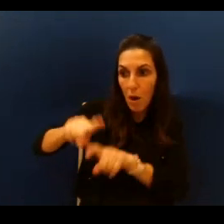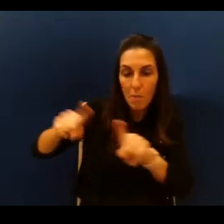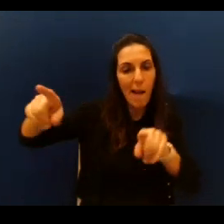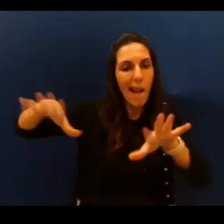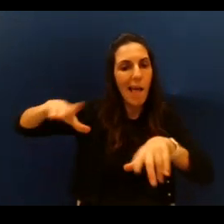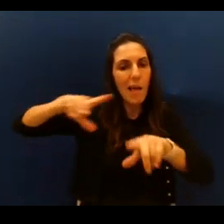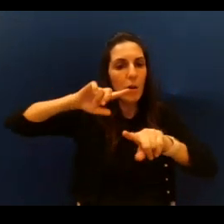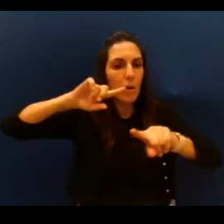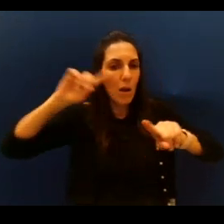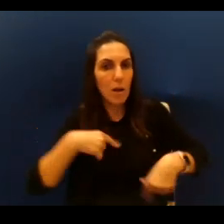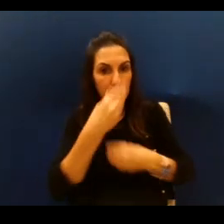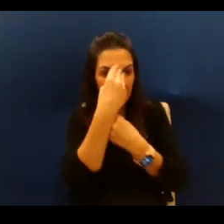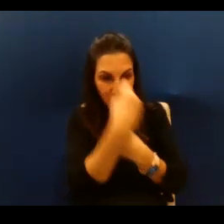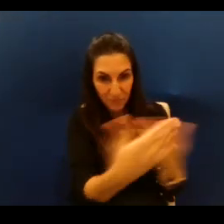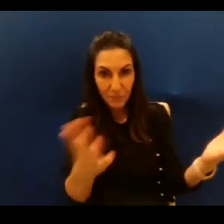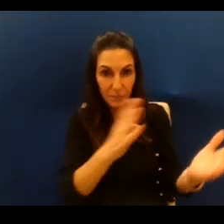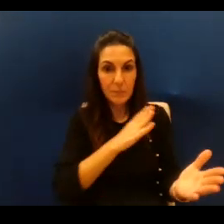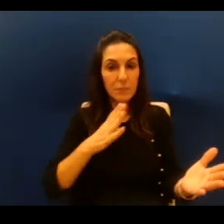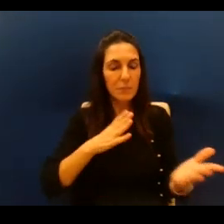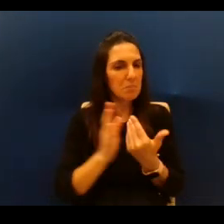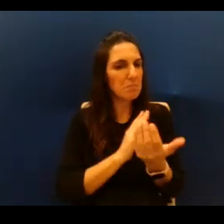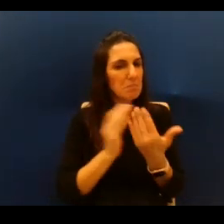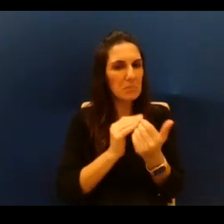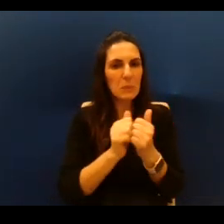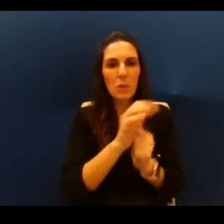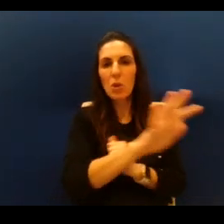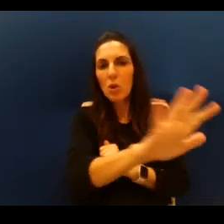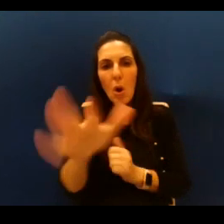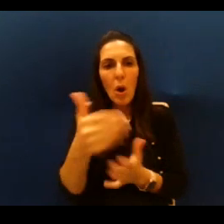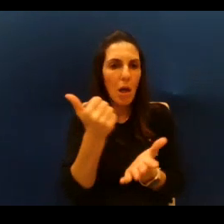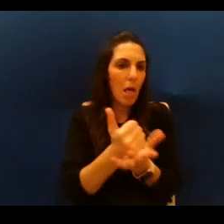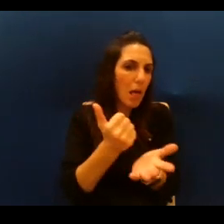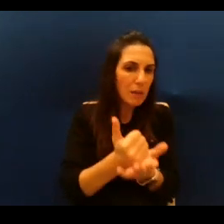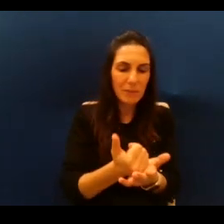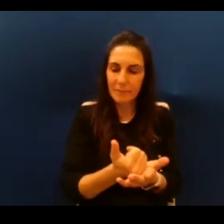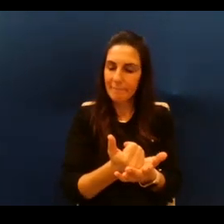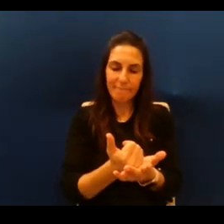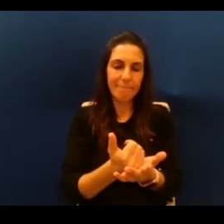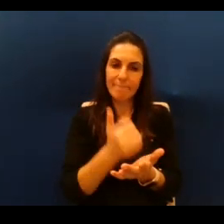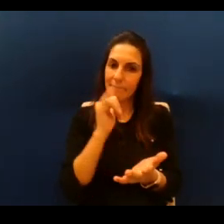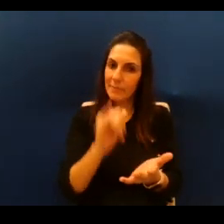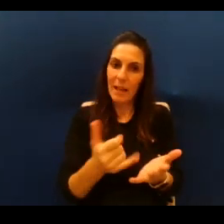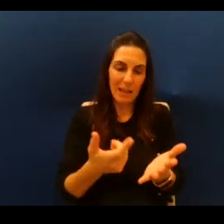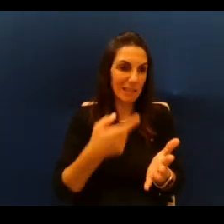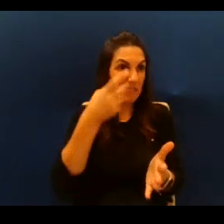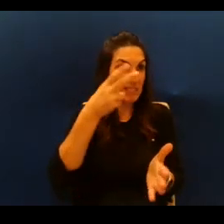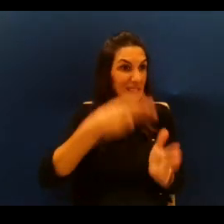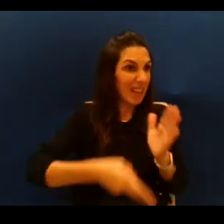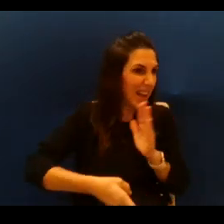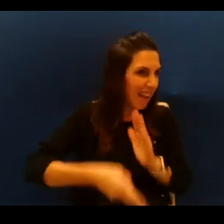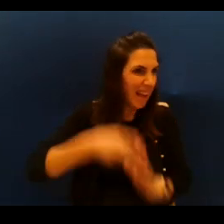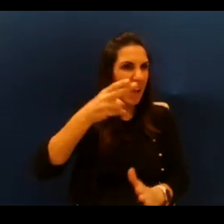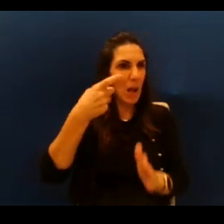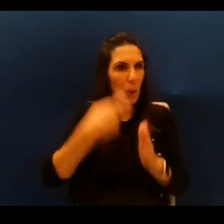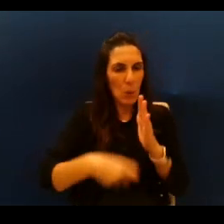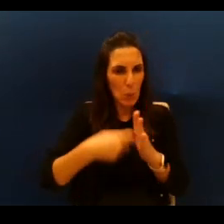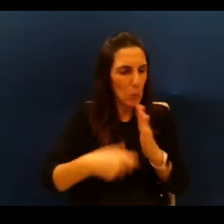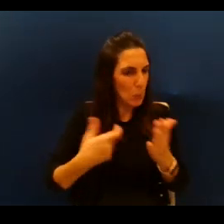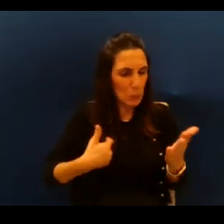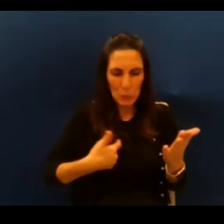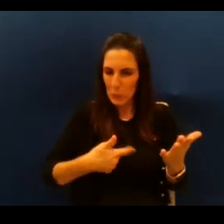just wanted to let the board know that even with your assistance, it was very prohibitive for the small business owners as ourselves to take this